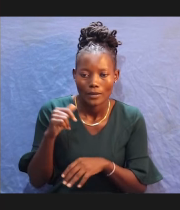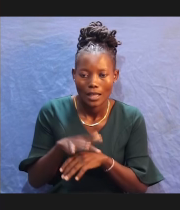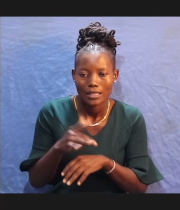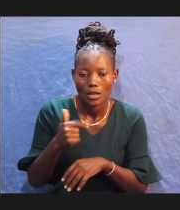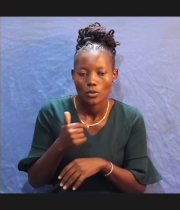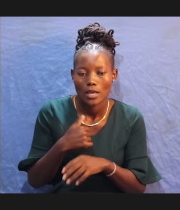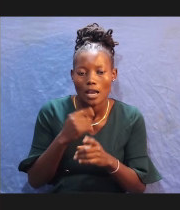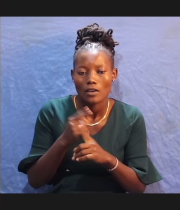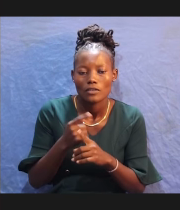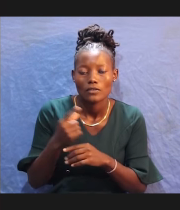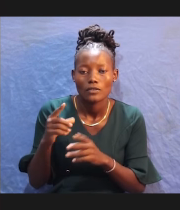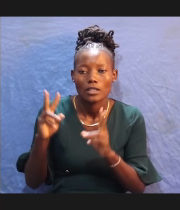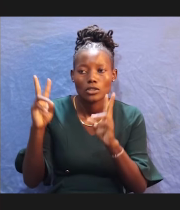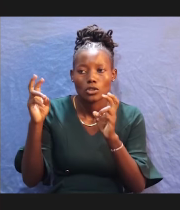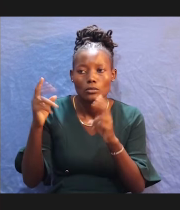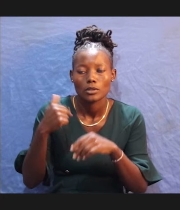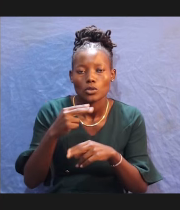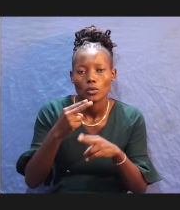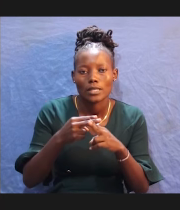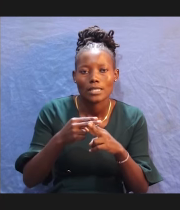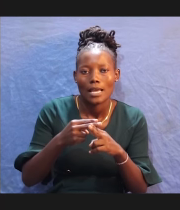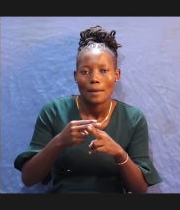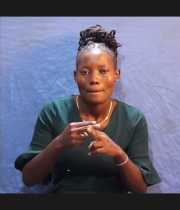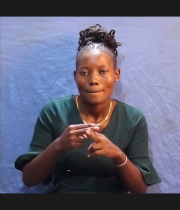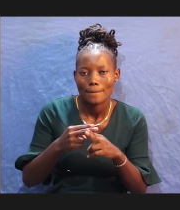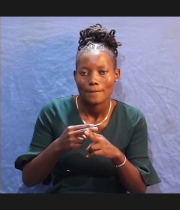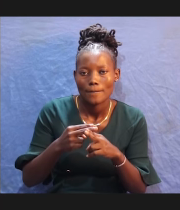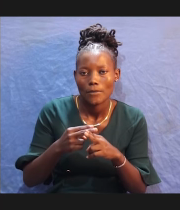is, we call that a step model, which is how